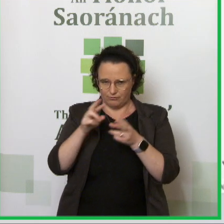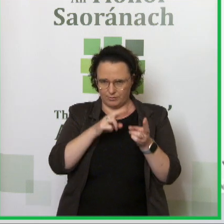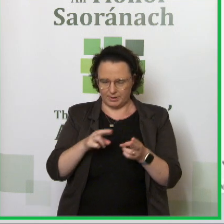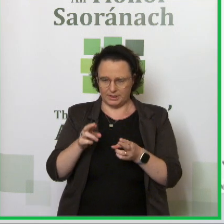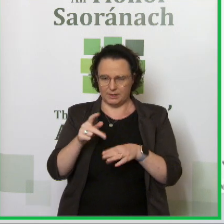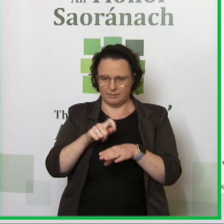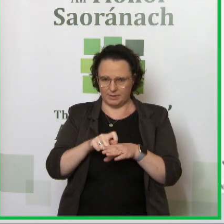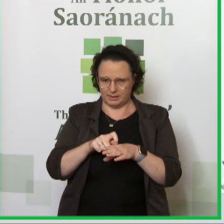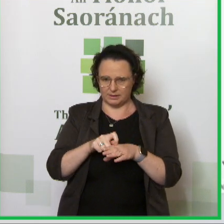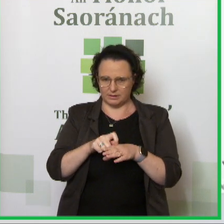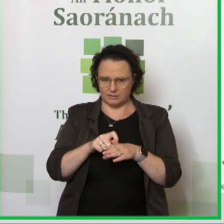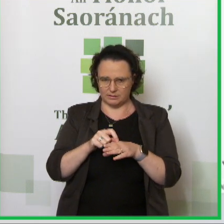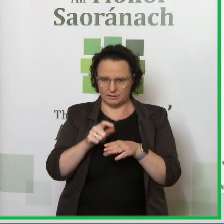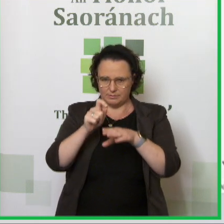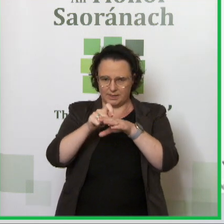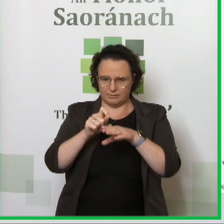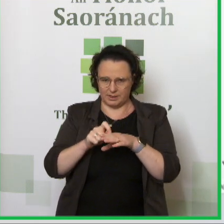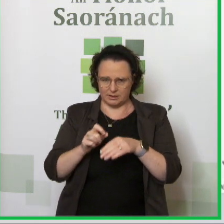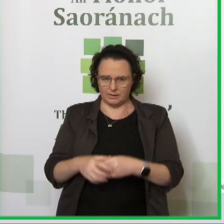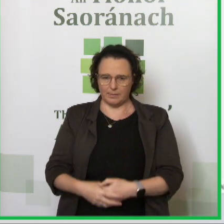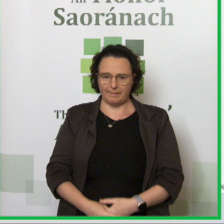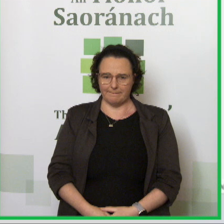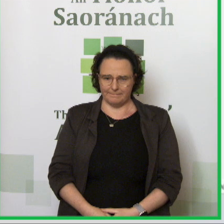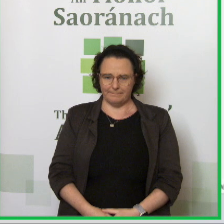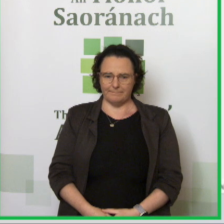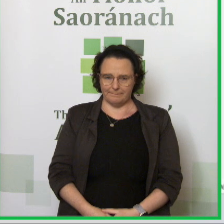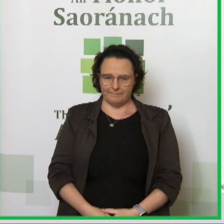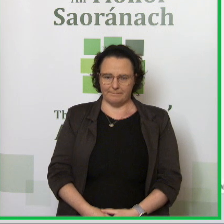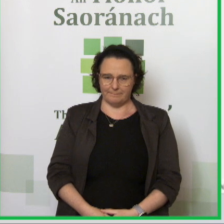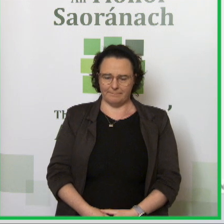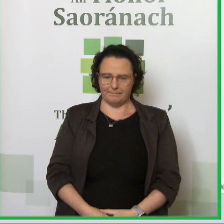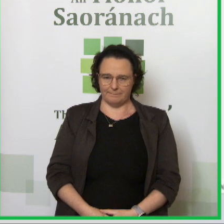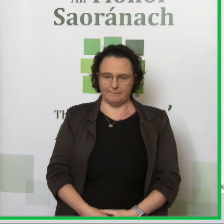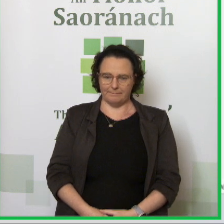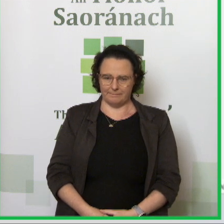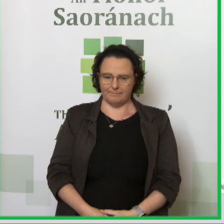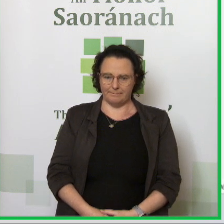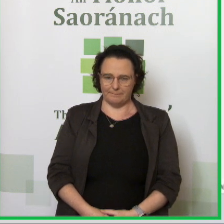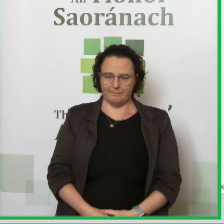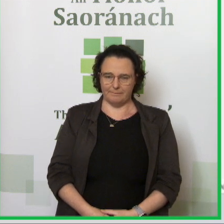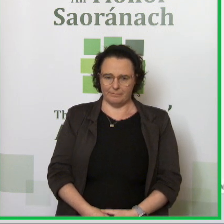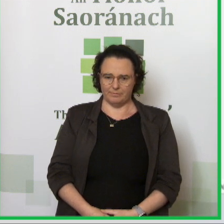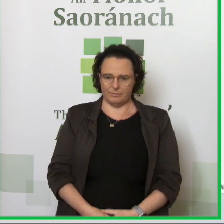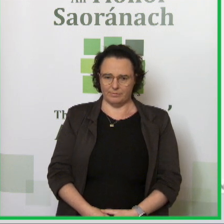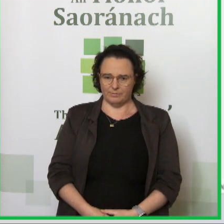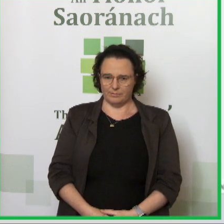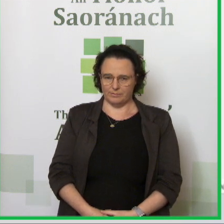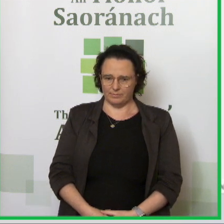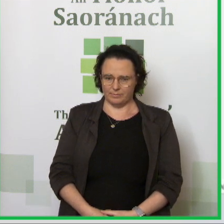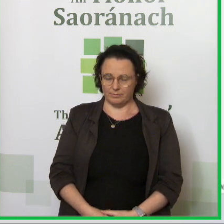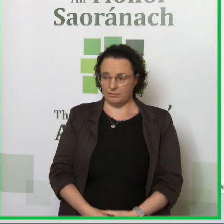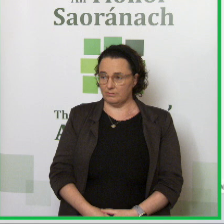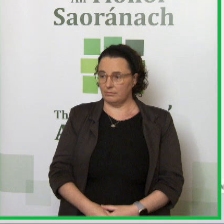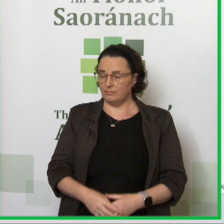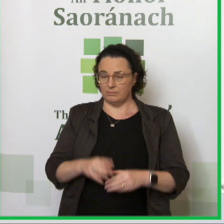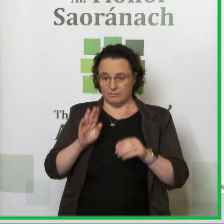Nationally and internationally, maybe. Yeah. Yeah. Informed by best practice nationally and internationally, we'll go for. Can I have a show of hands